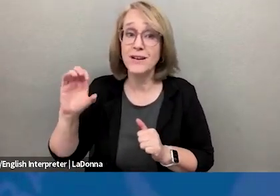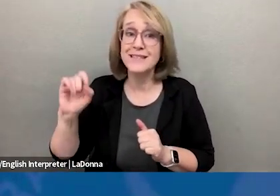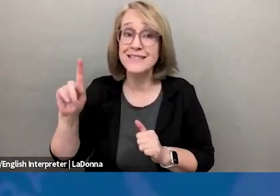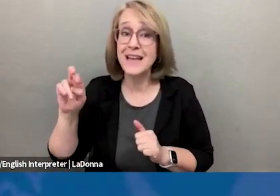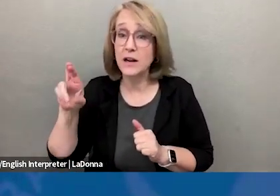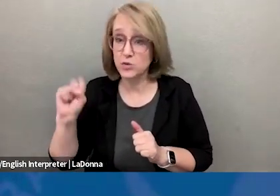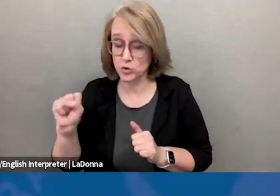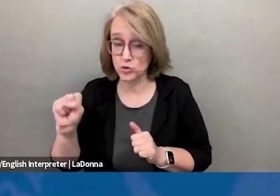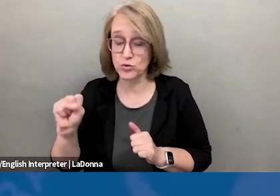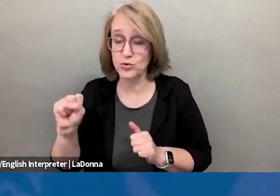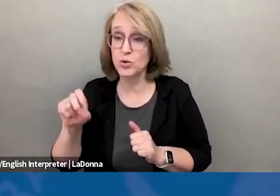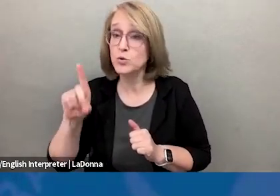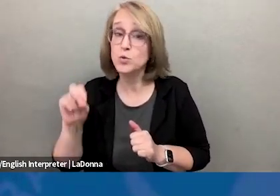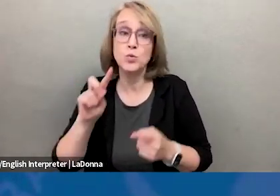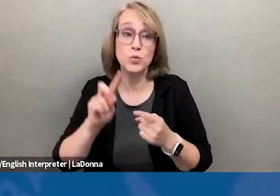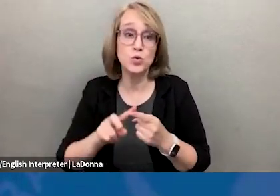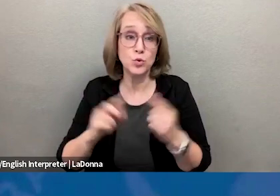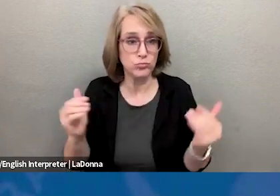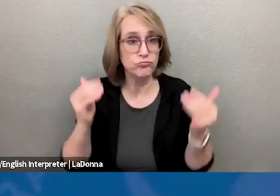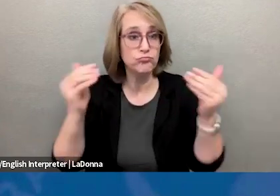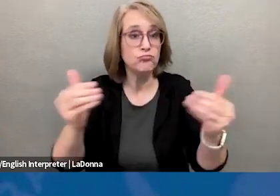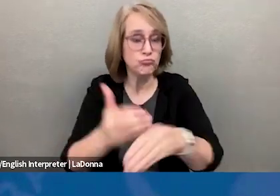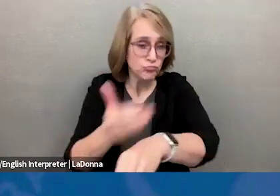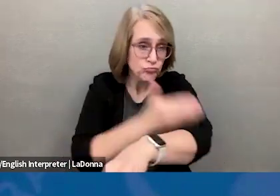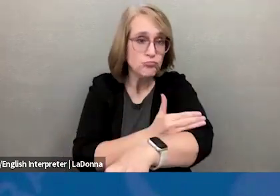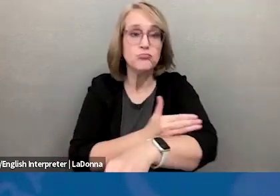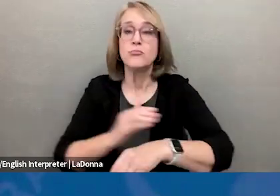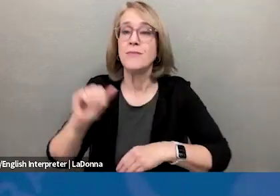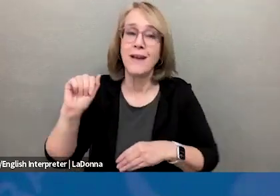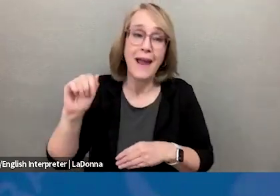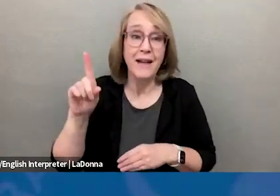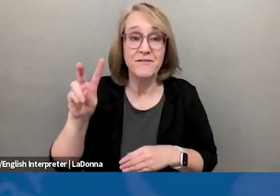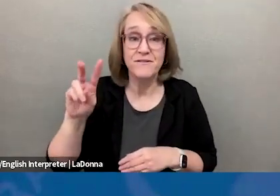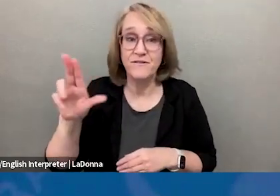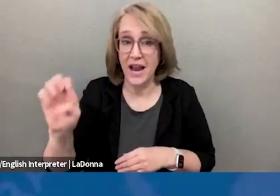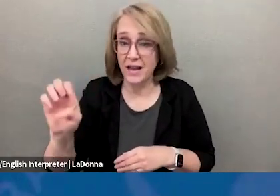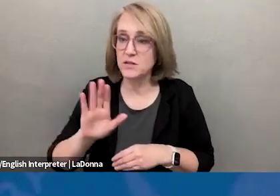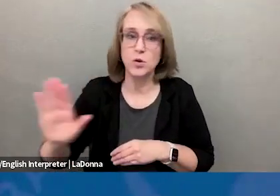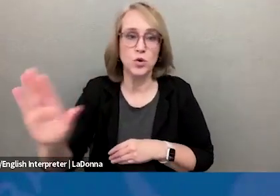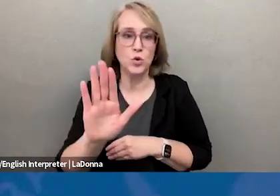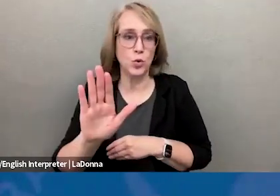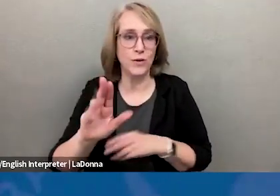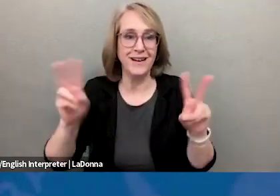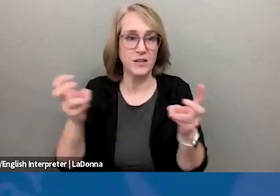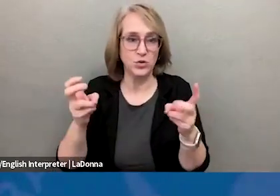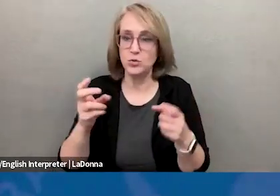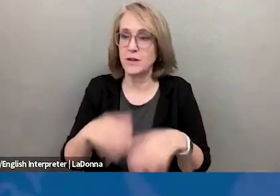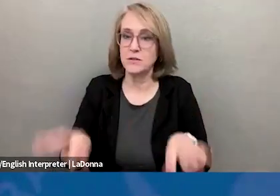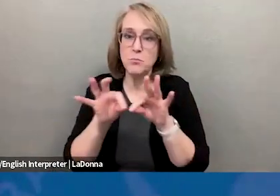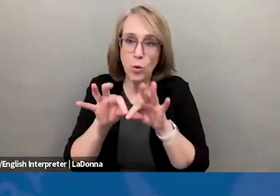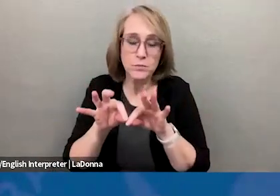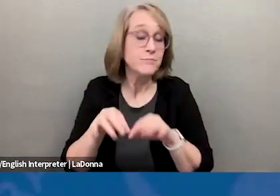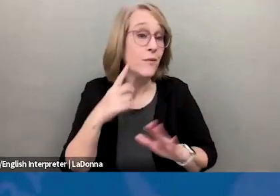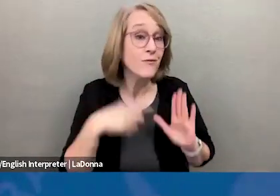speaks to do to advance the issues that are important to your group, to the work that you are doing.